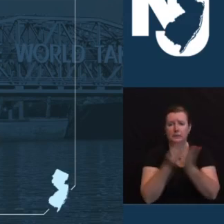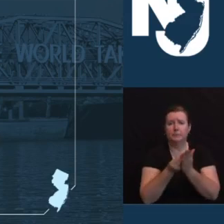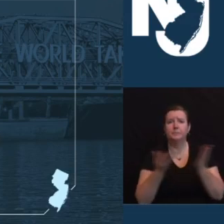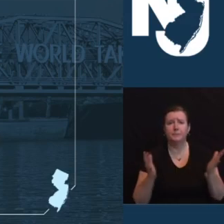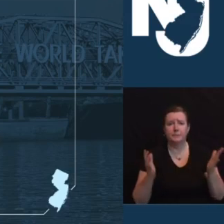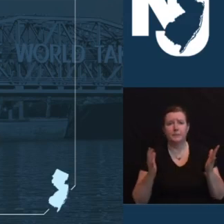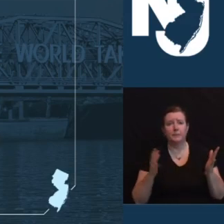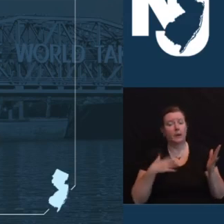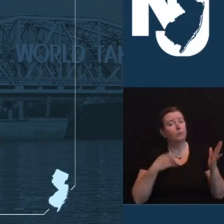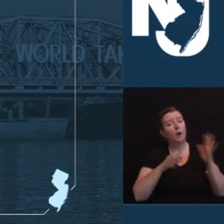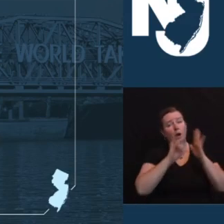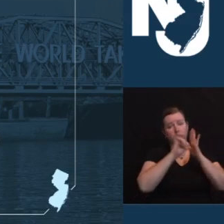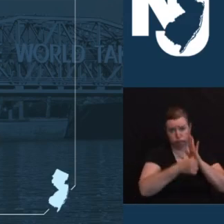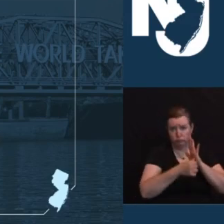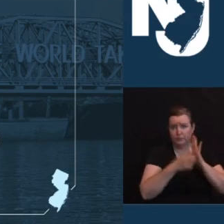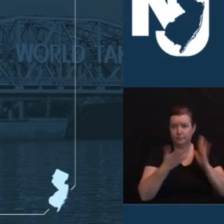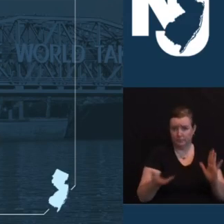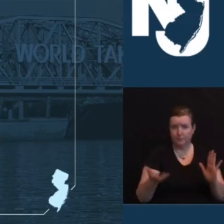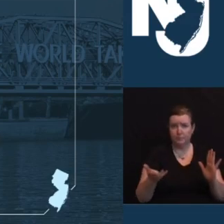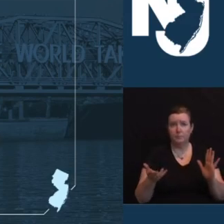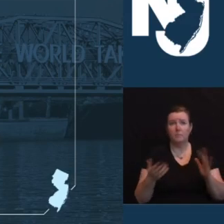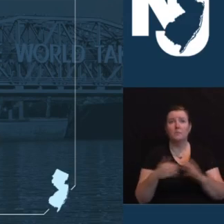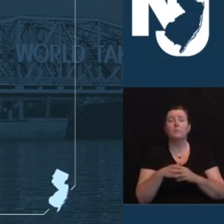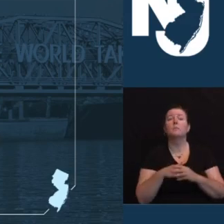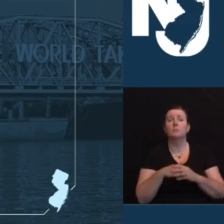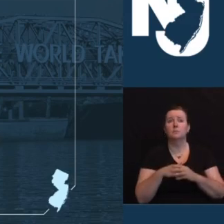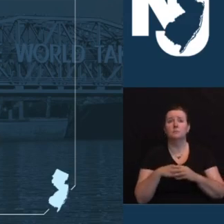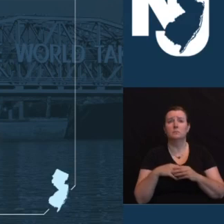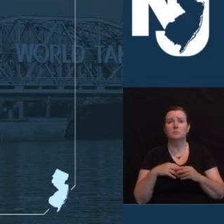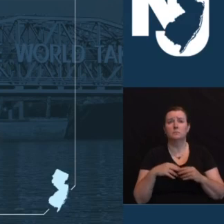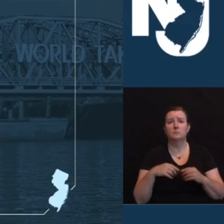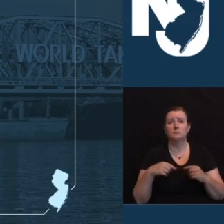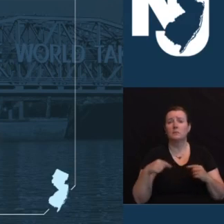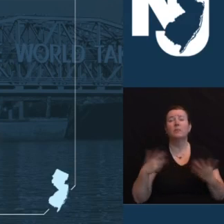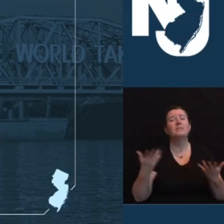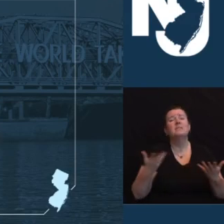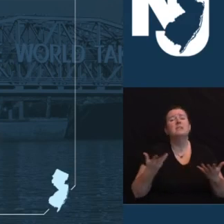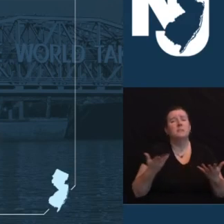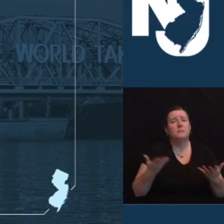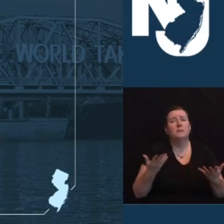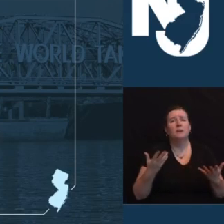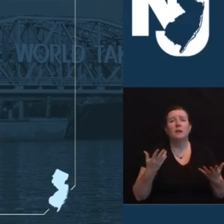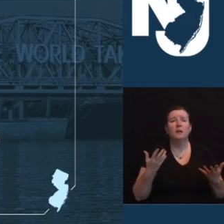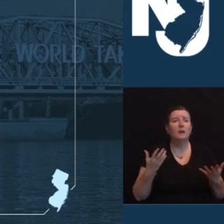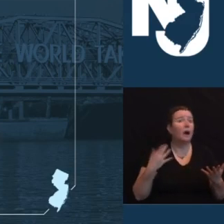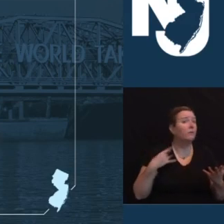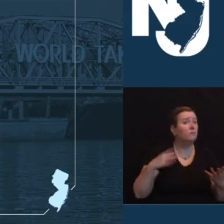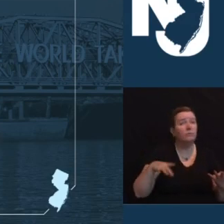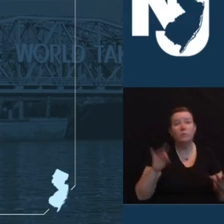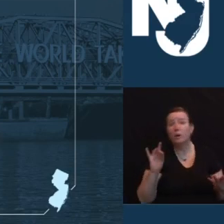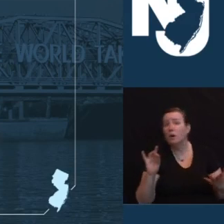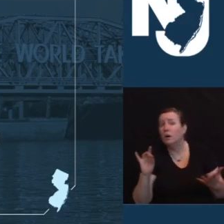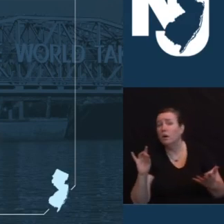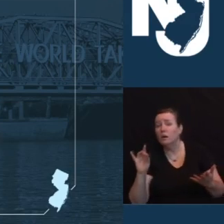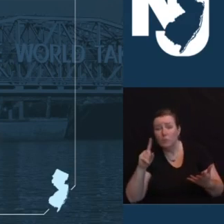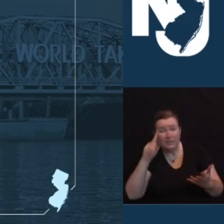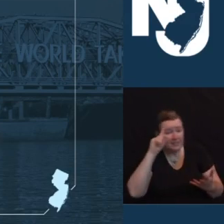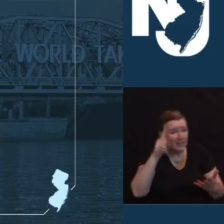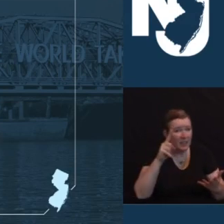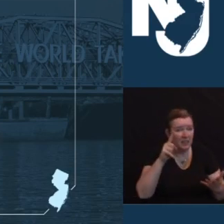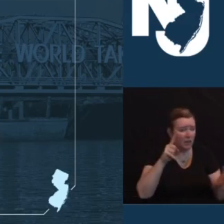point. This is something, and if we can find a penny for you folks, we will get it and deliver it to